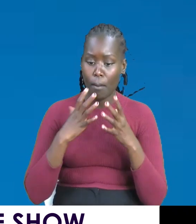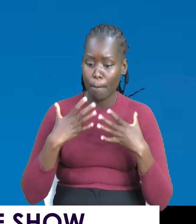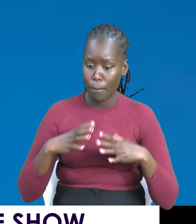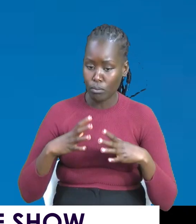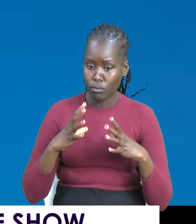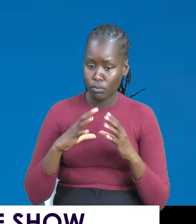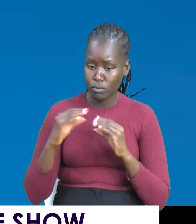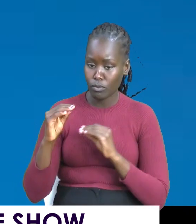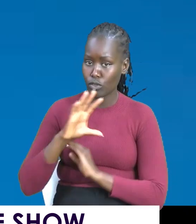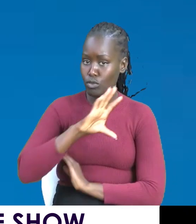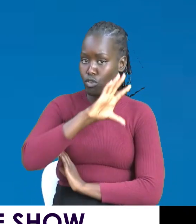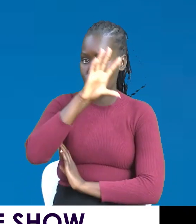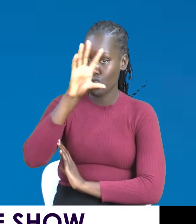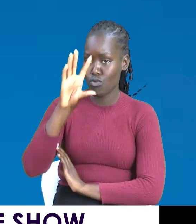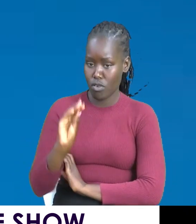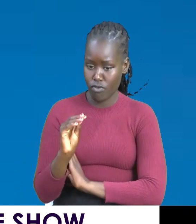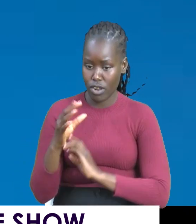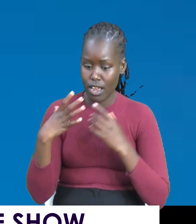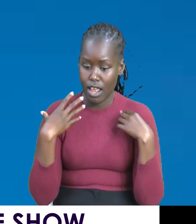to African attire,